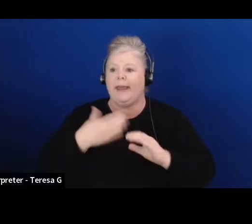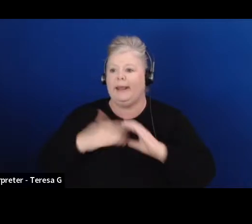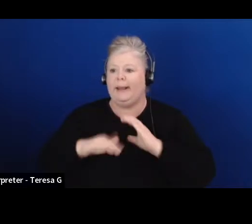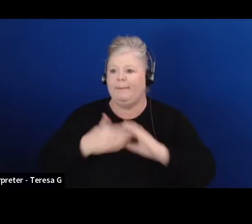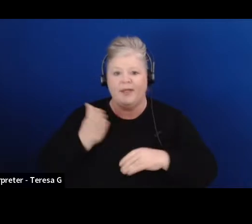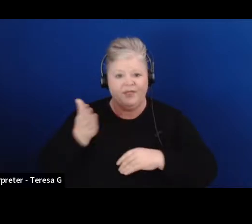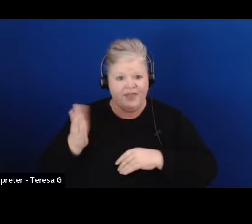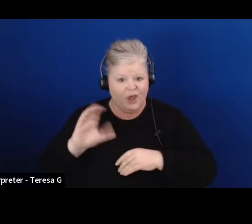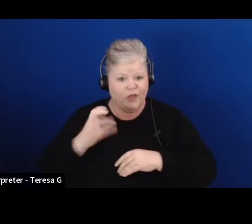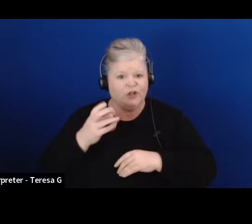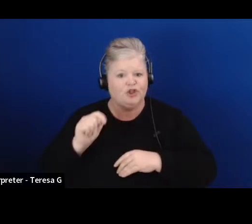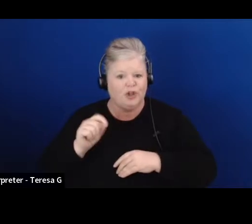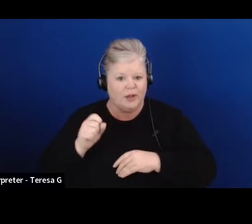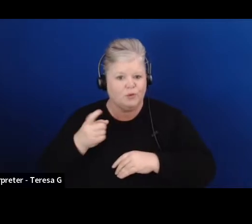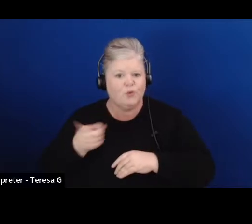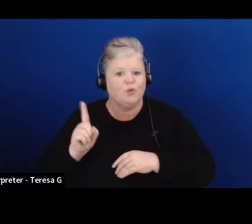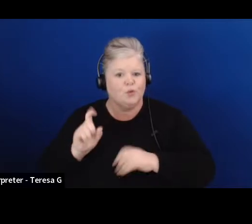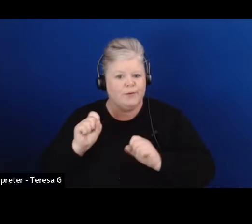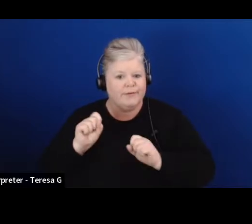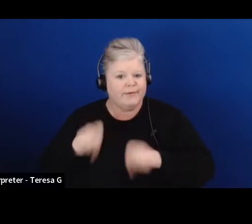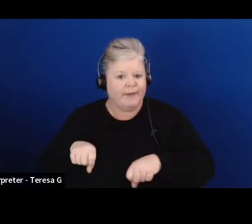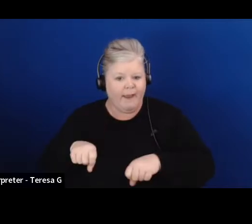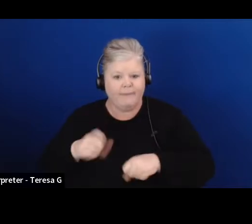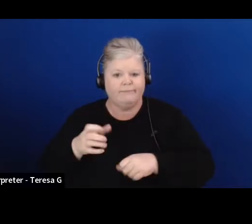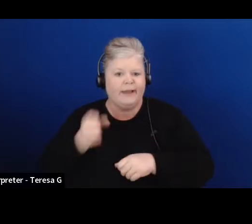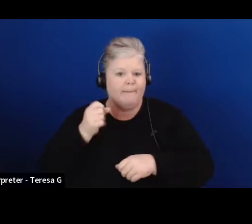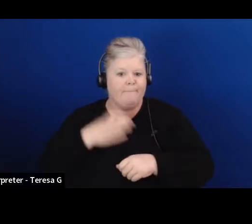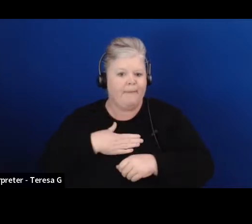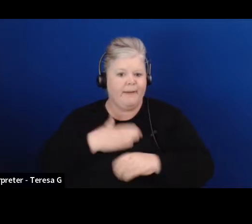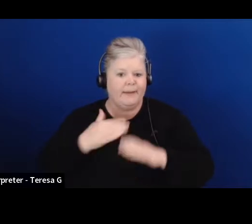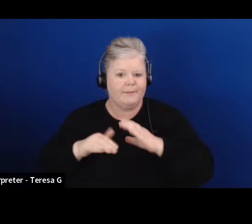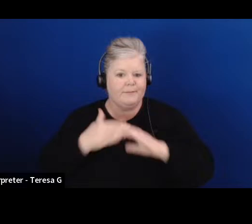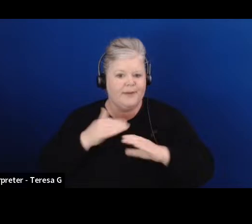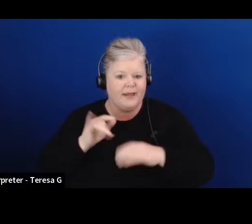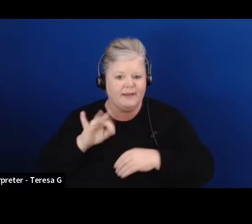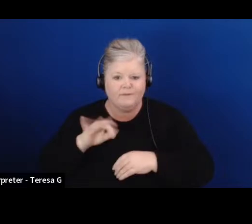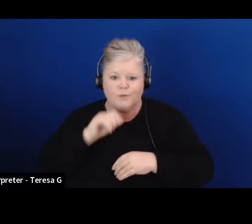that. If you don't have it,